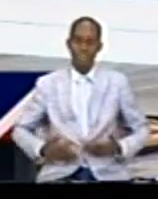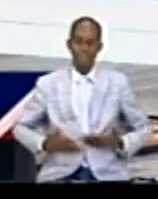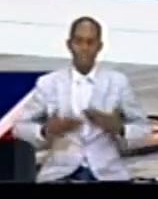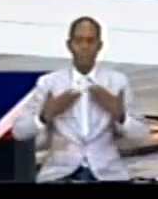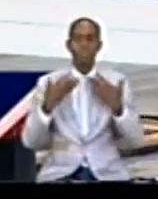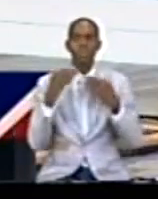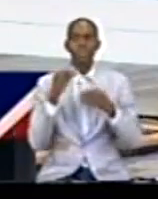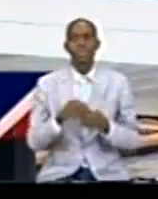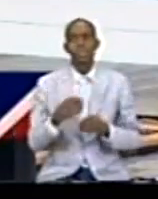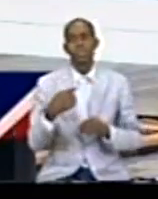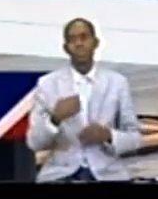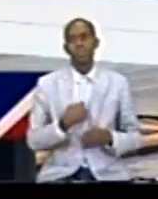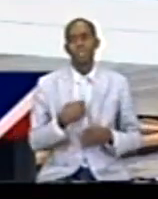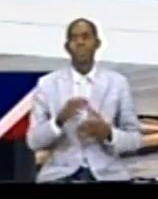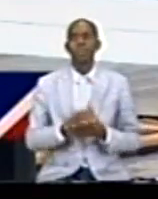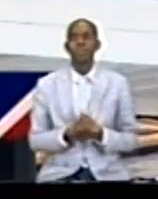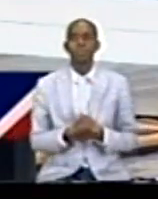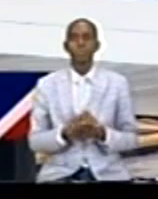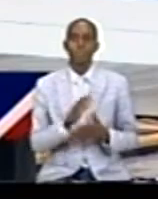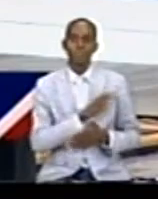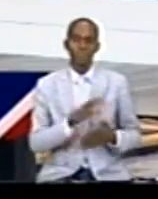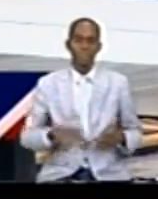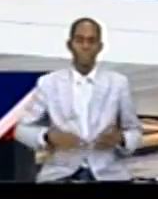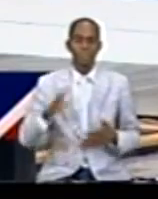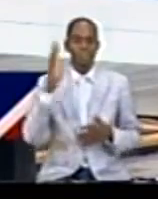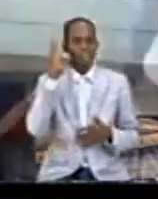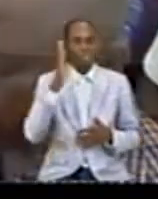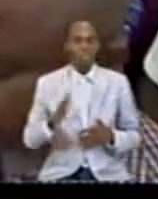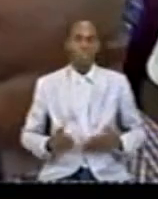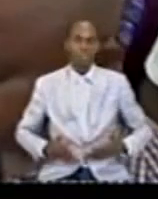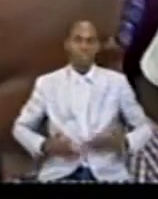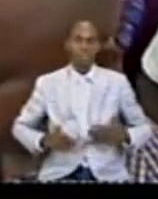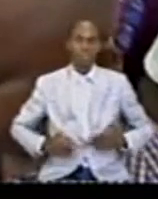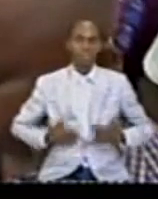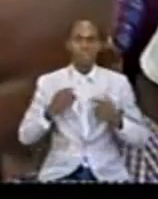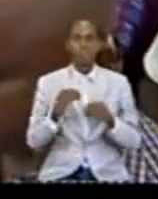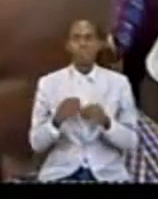liveth in me. Christ will live in you.